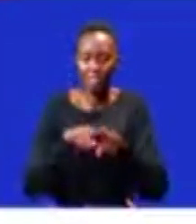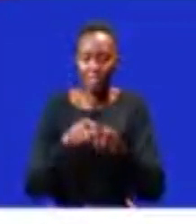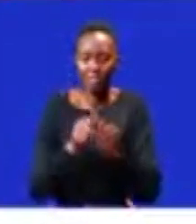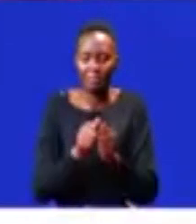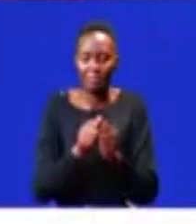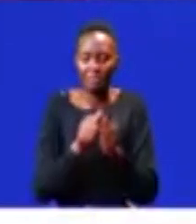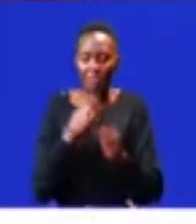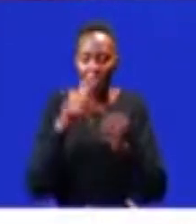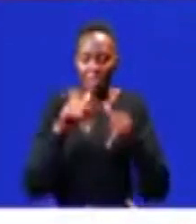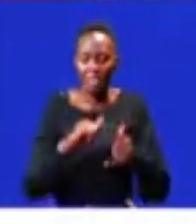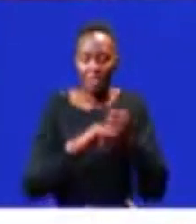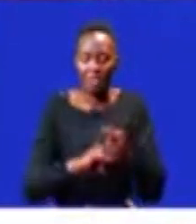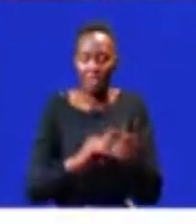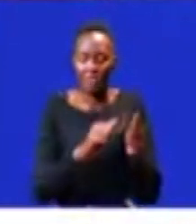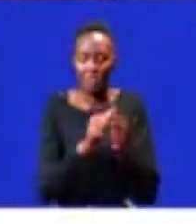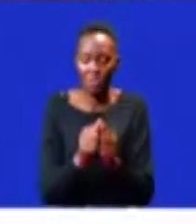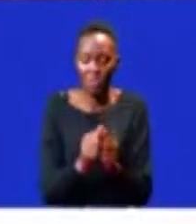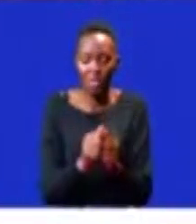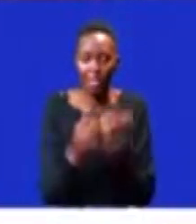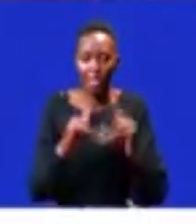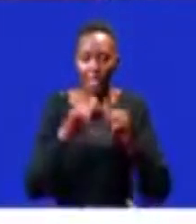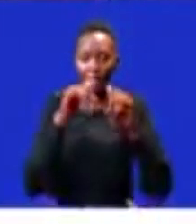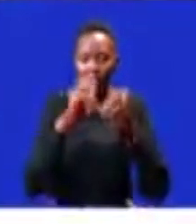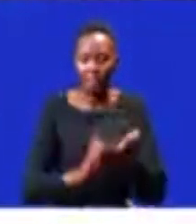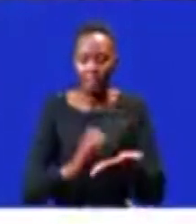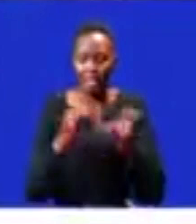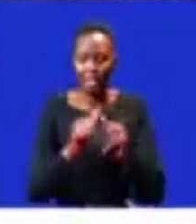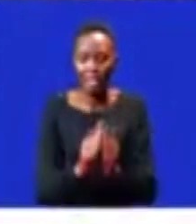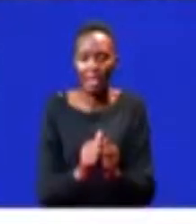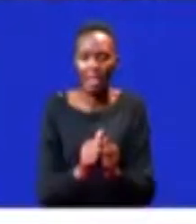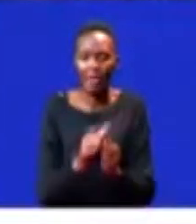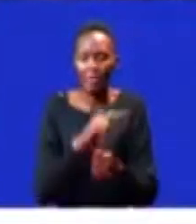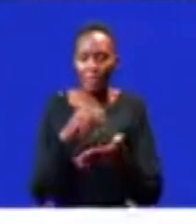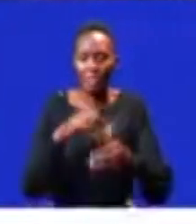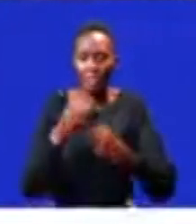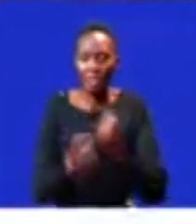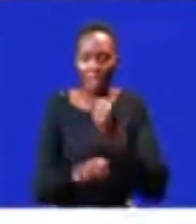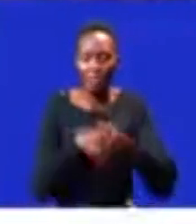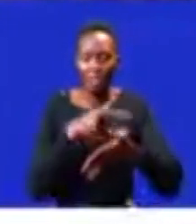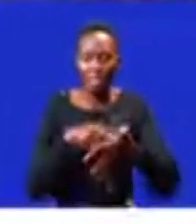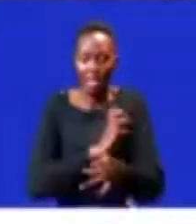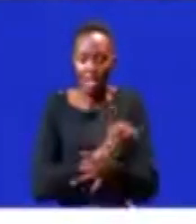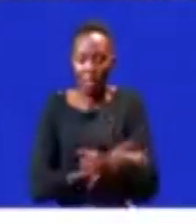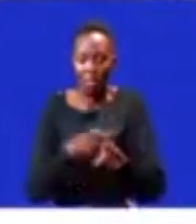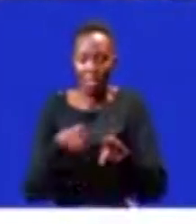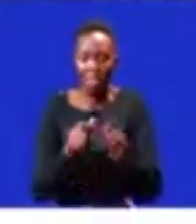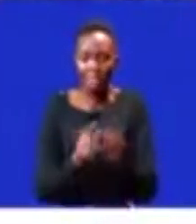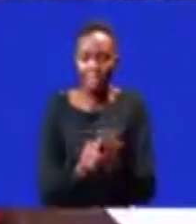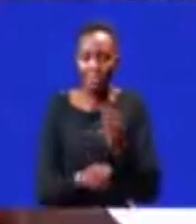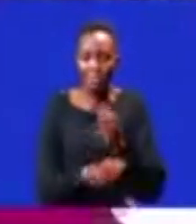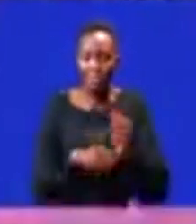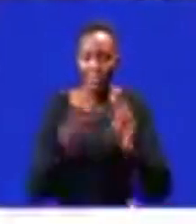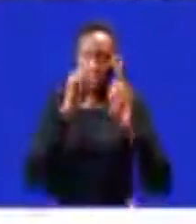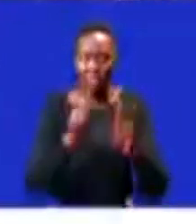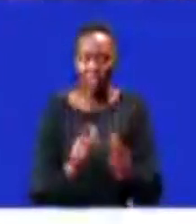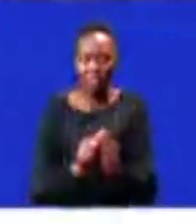kanyakla odok chien. E tiegruok mane duore kod dito e tend piny owacho ma Kisumu, siro tiegruok makama kendo fwenyo ma tend piny owacho ma Kisumu